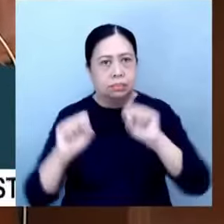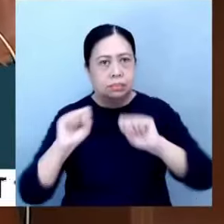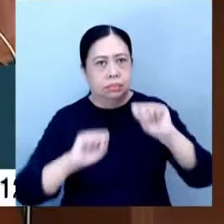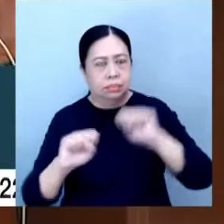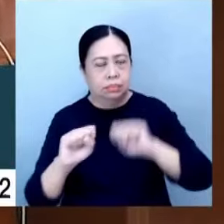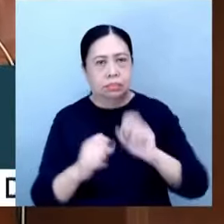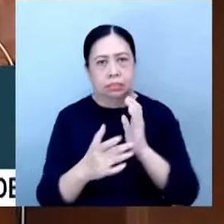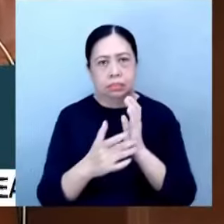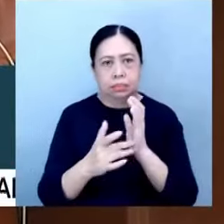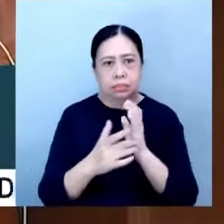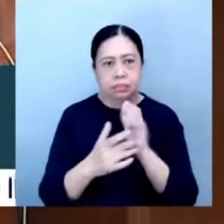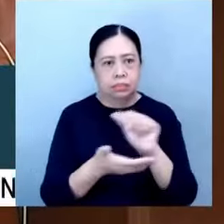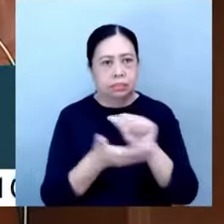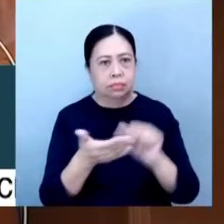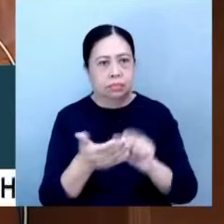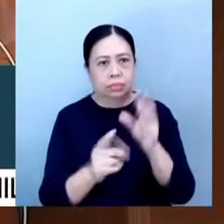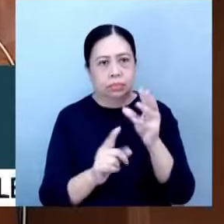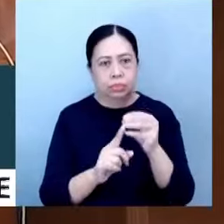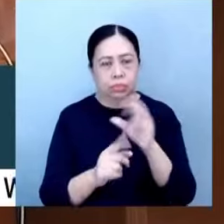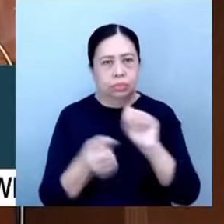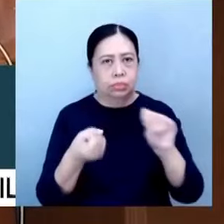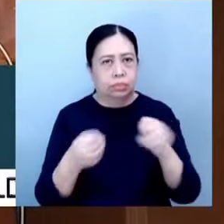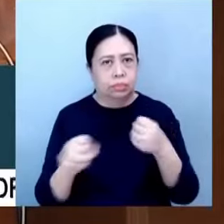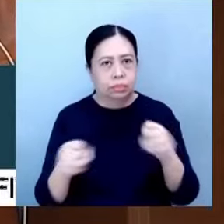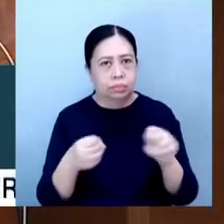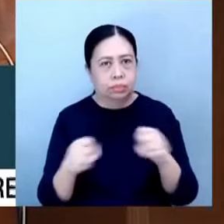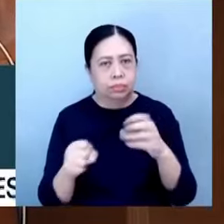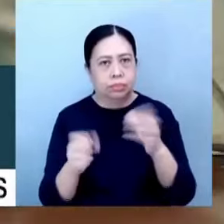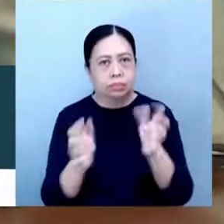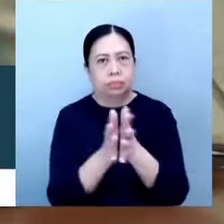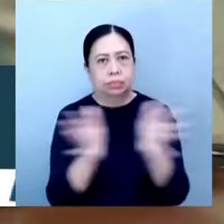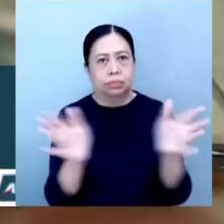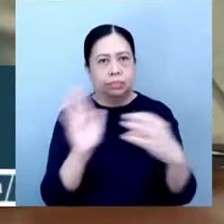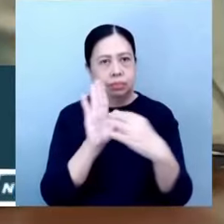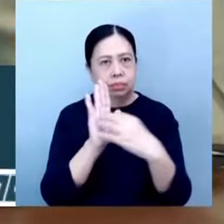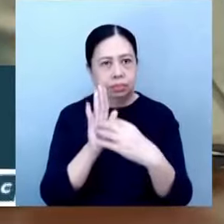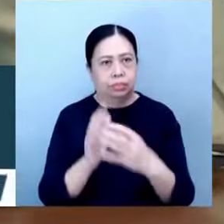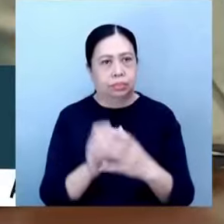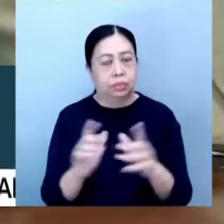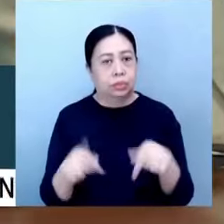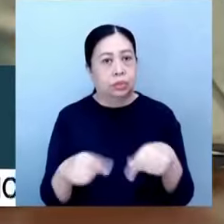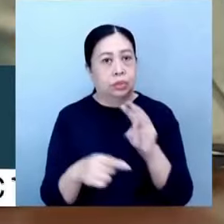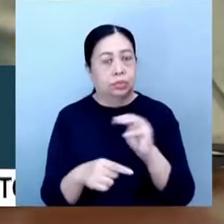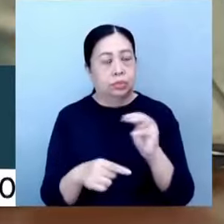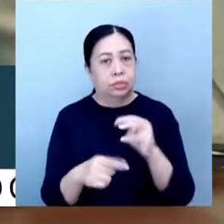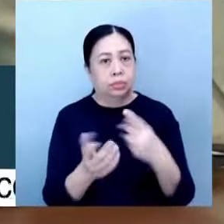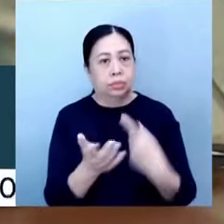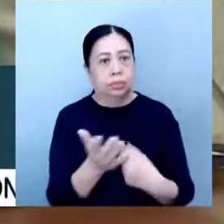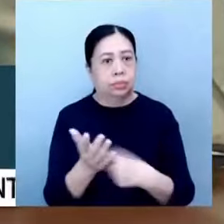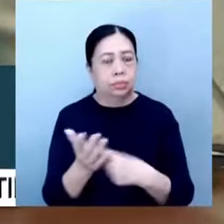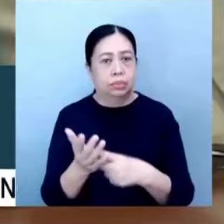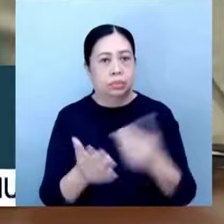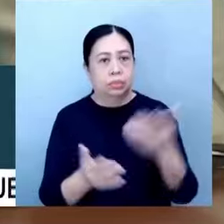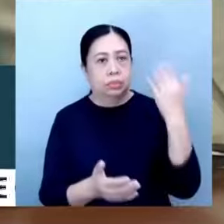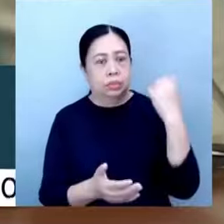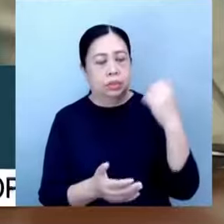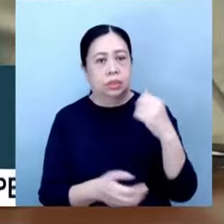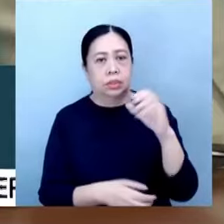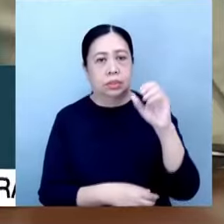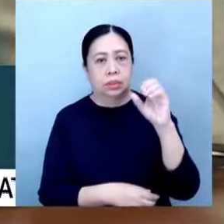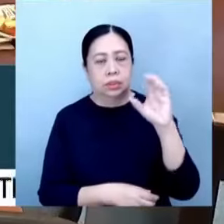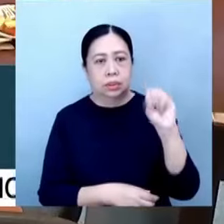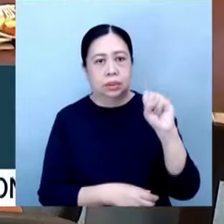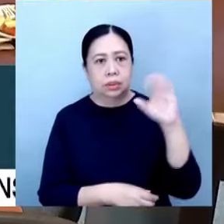technology, arts, culture and sports, and general provisions. During Monday's hearing, former Chief Justice Hilario Davide